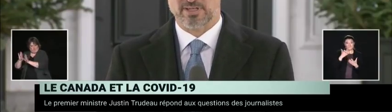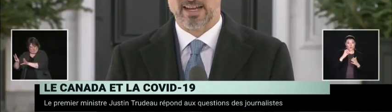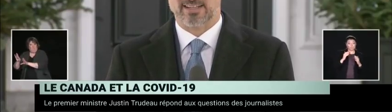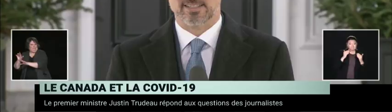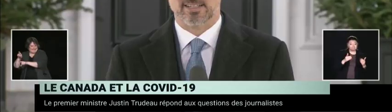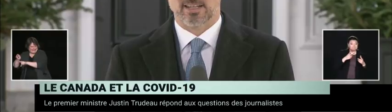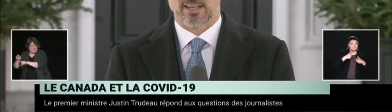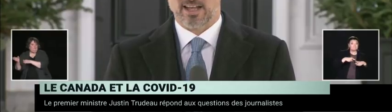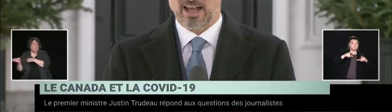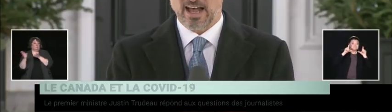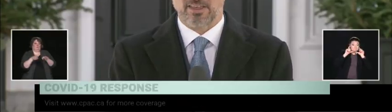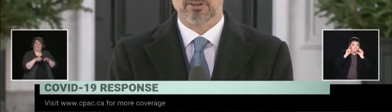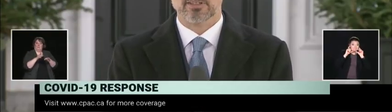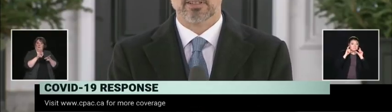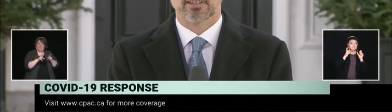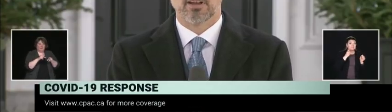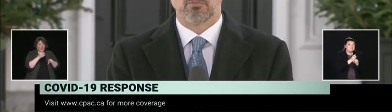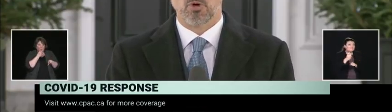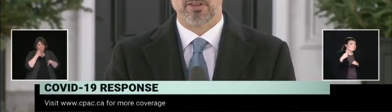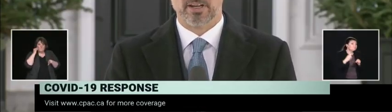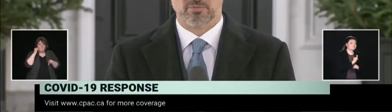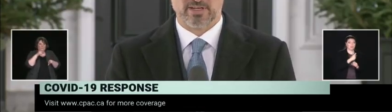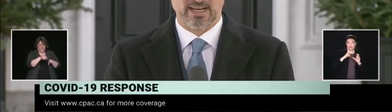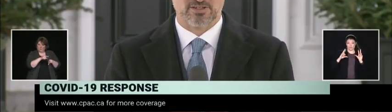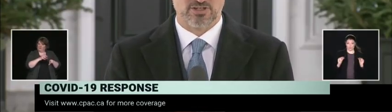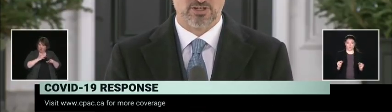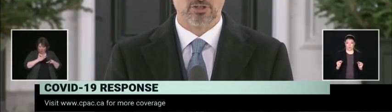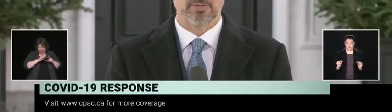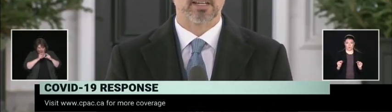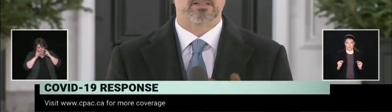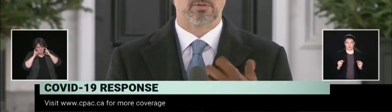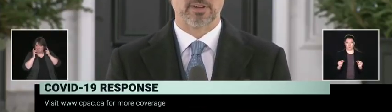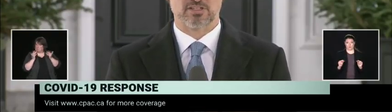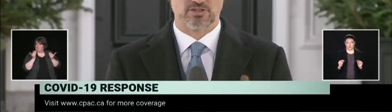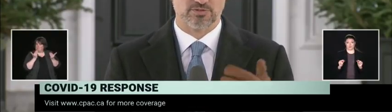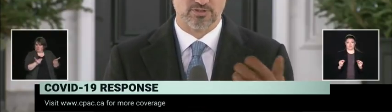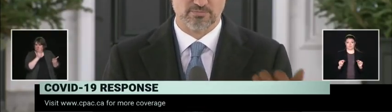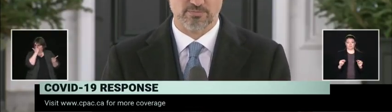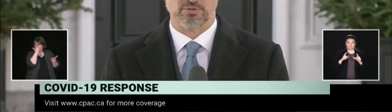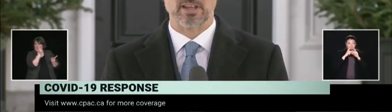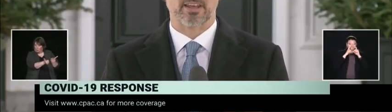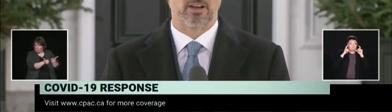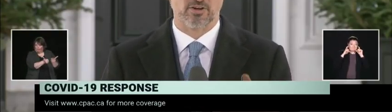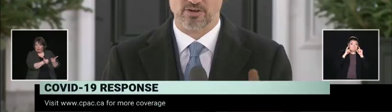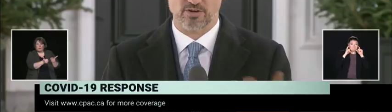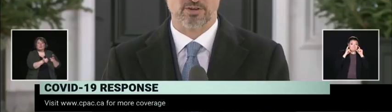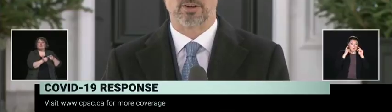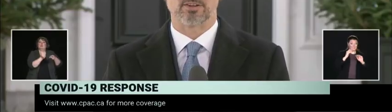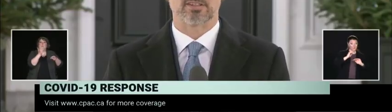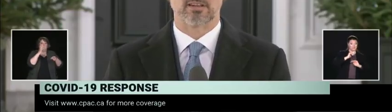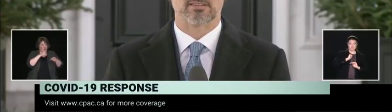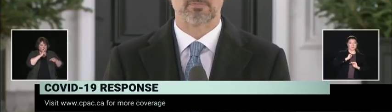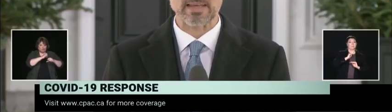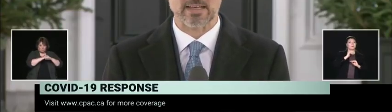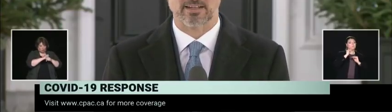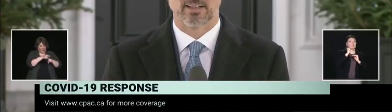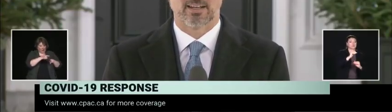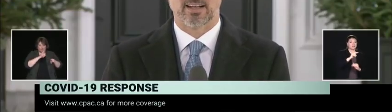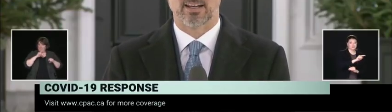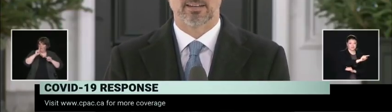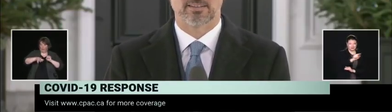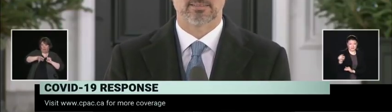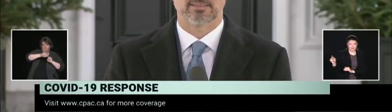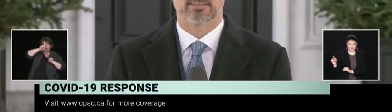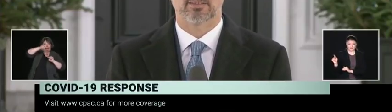It protects others more than it protects you, because it prevents you from breathing or speaking